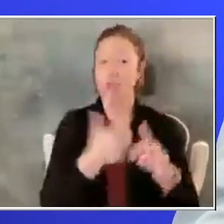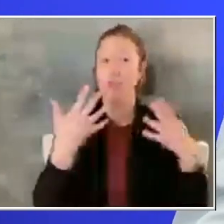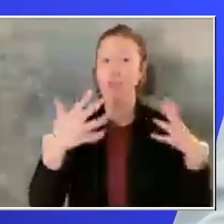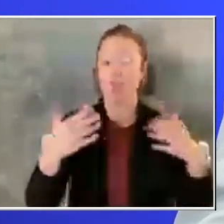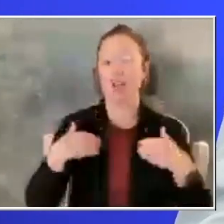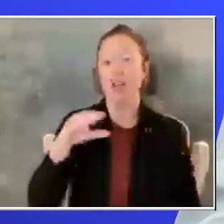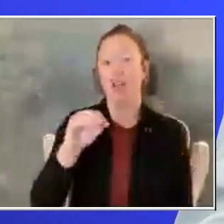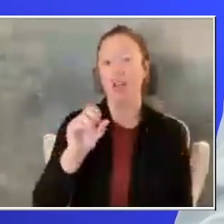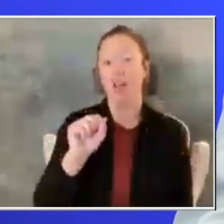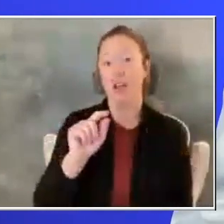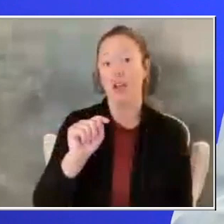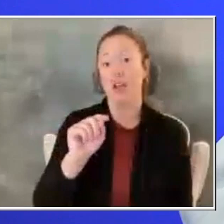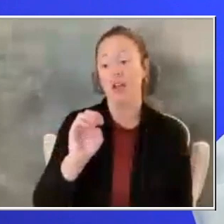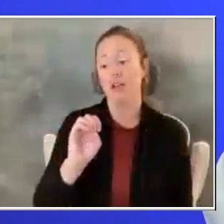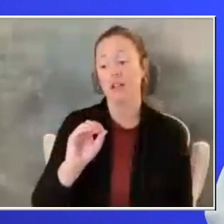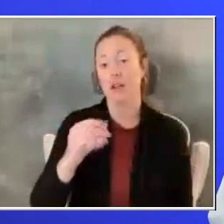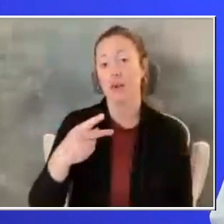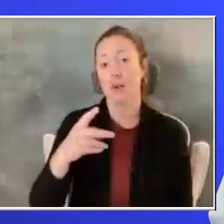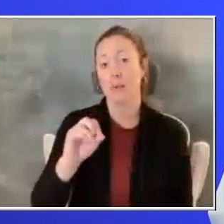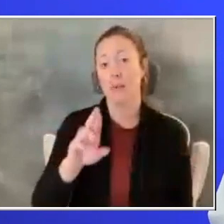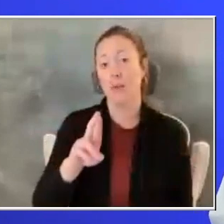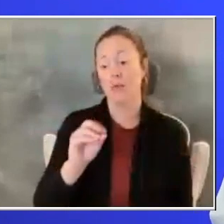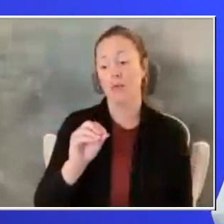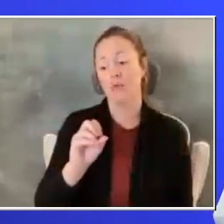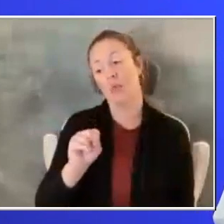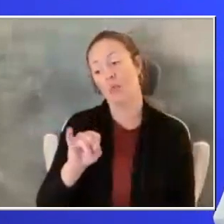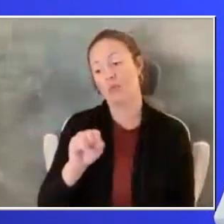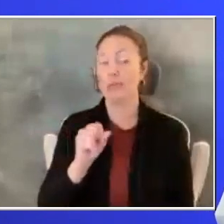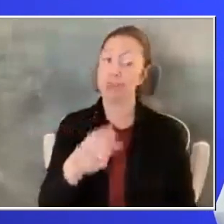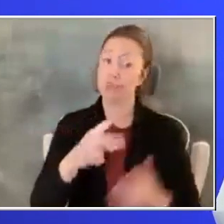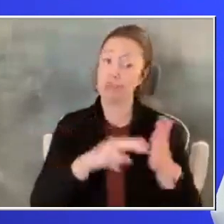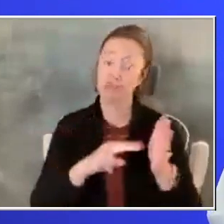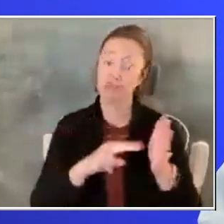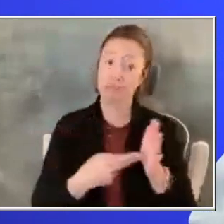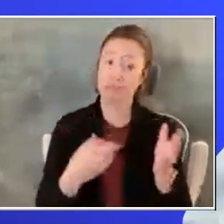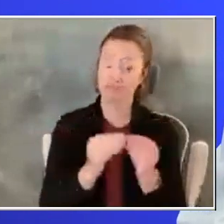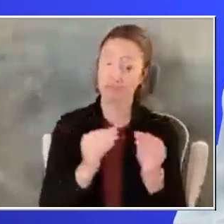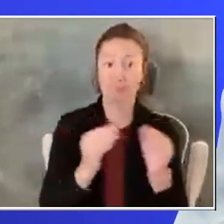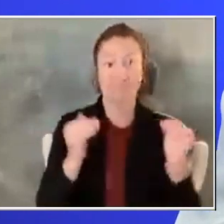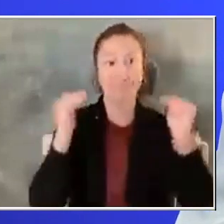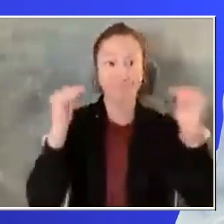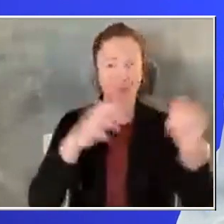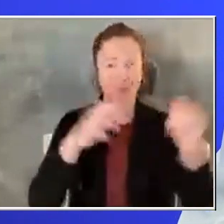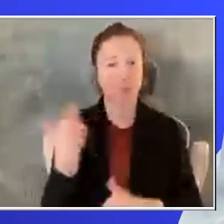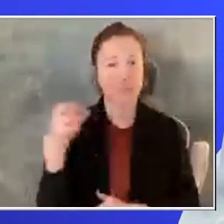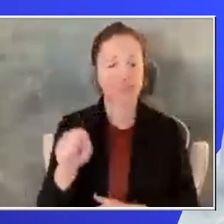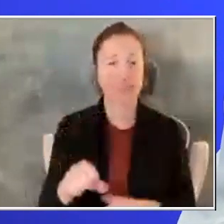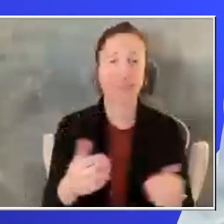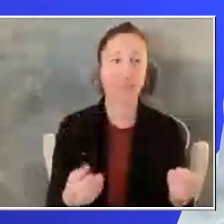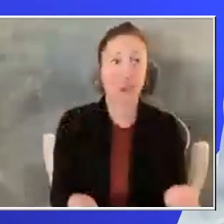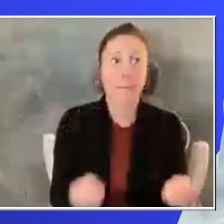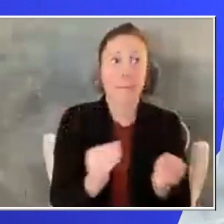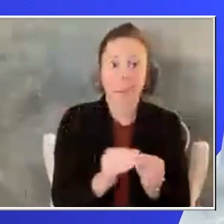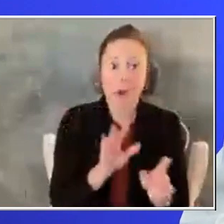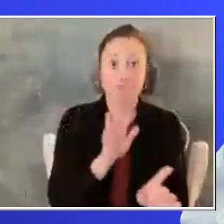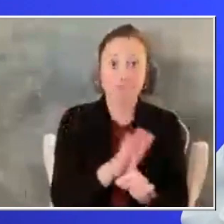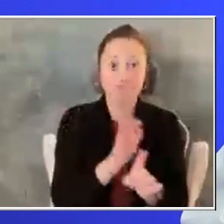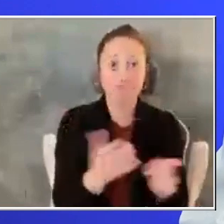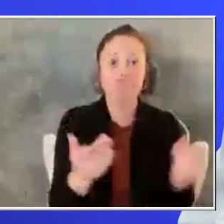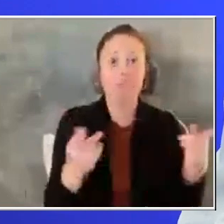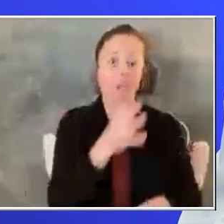you are certainly at higher risk, and it's really most commonly women. So men can have osteoporosis. It's more commonly related